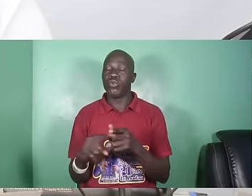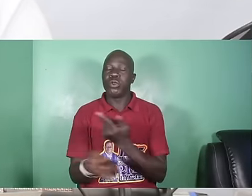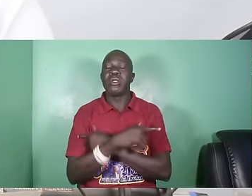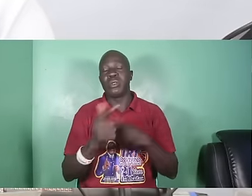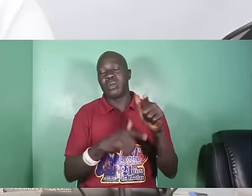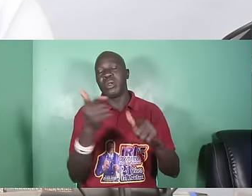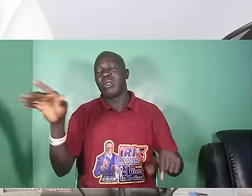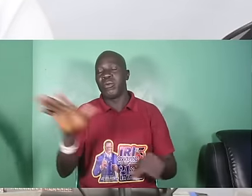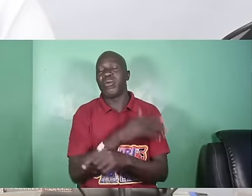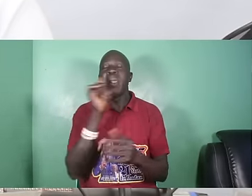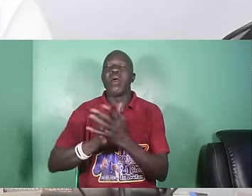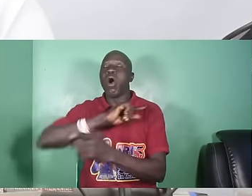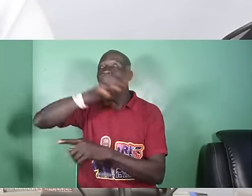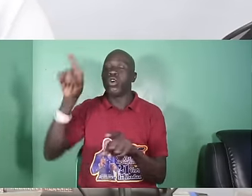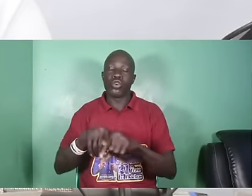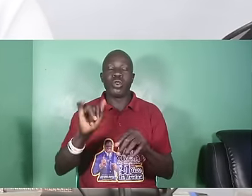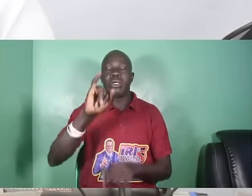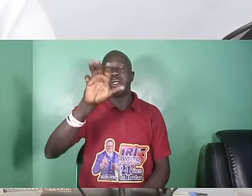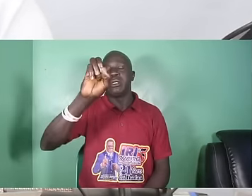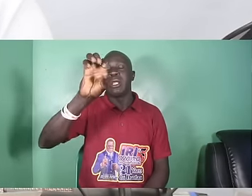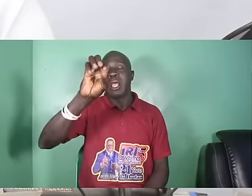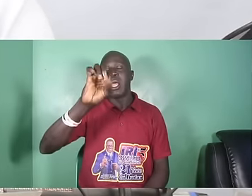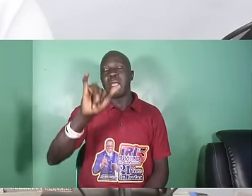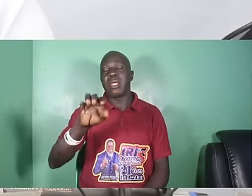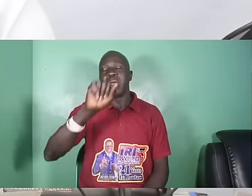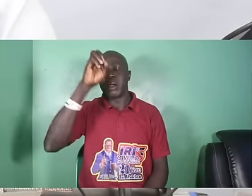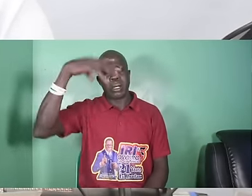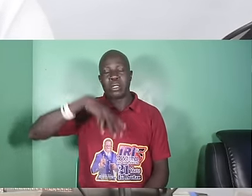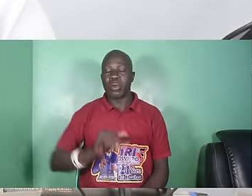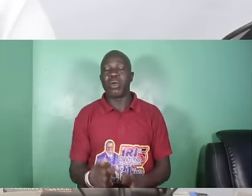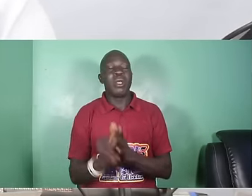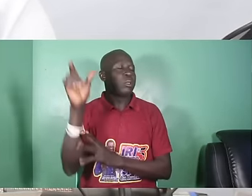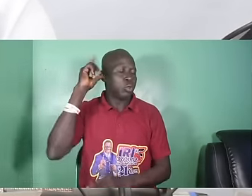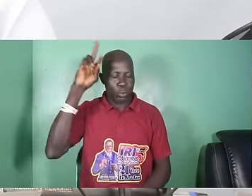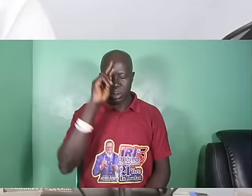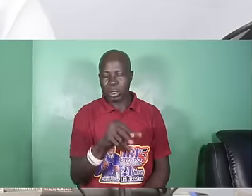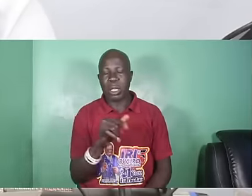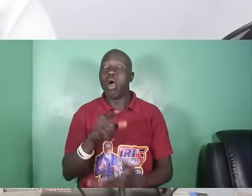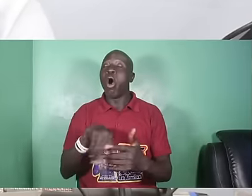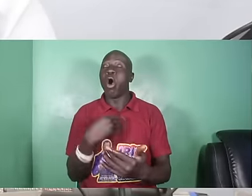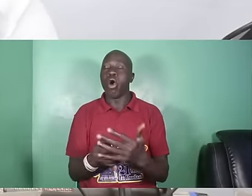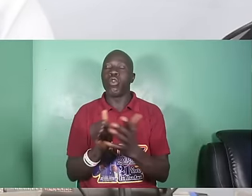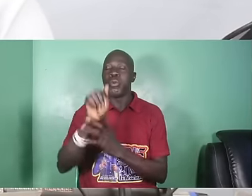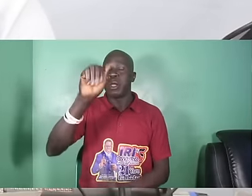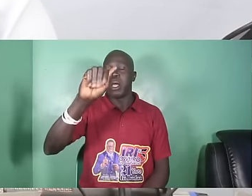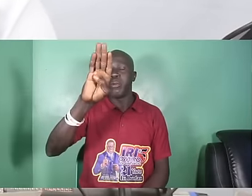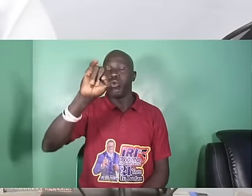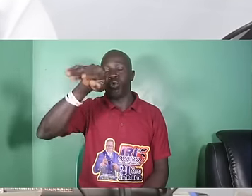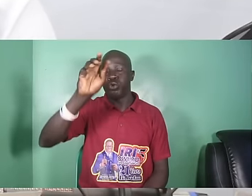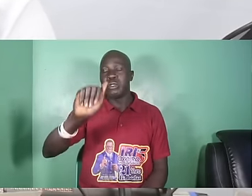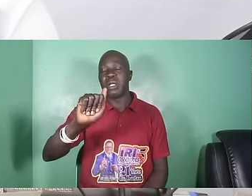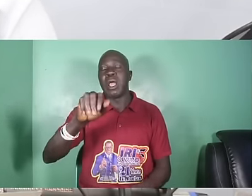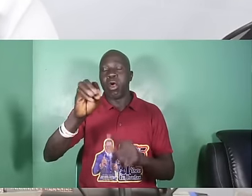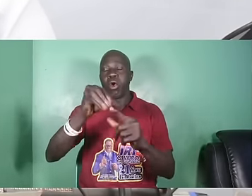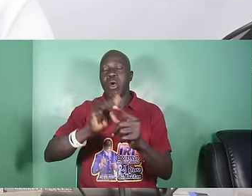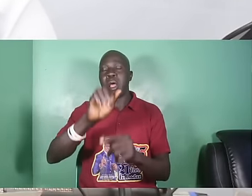ni agbara. They will be powerful. Bakana ni sey. Also in the shade. Agbara Olorun. By the grace of God. Ebo me sa. Jesus sir. Abuja. Those